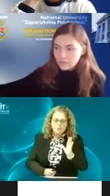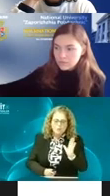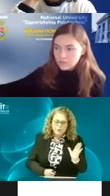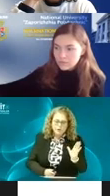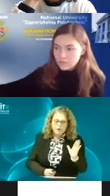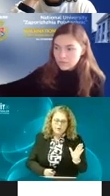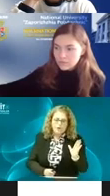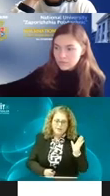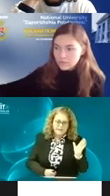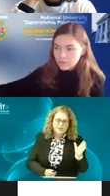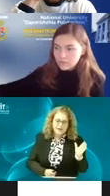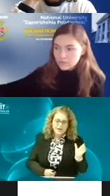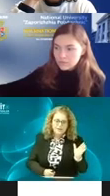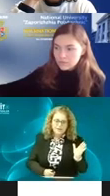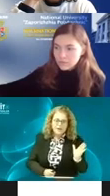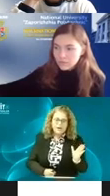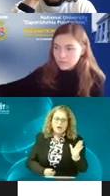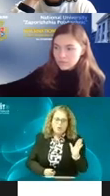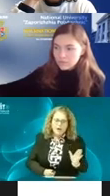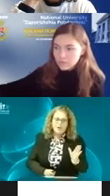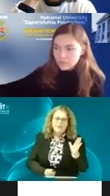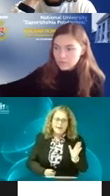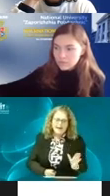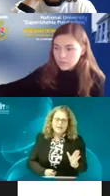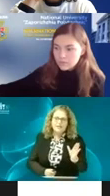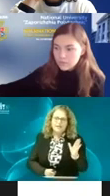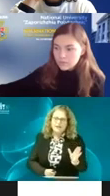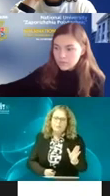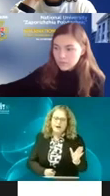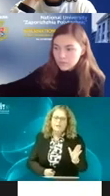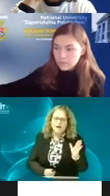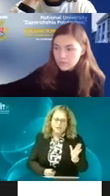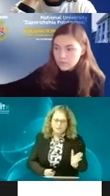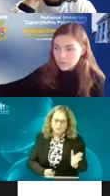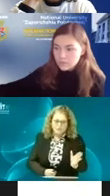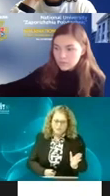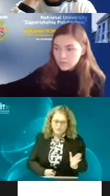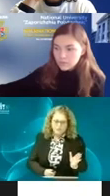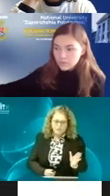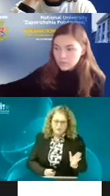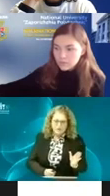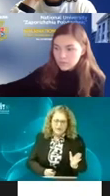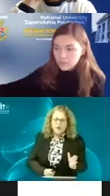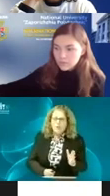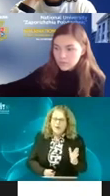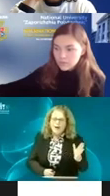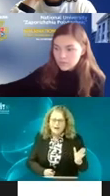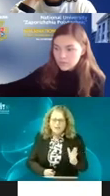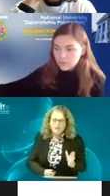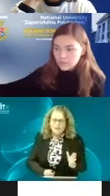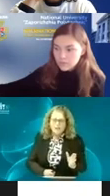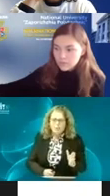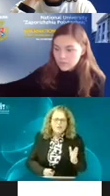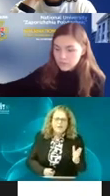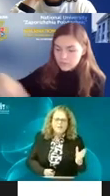most popular question in Siri is? Where is the nearby Chinese restaurant? Okay, when I'm